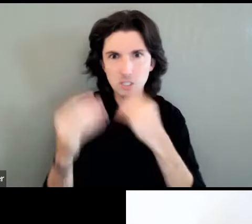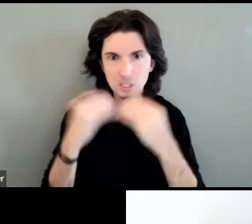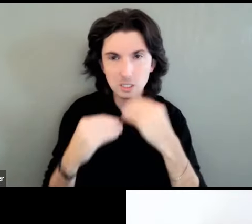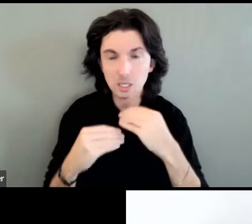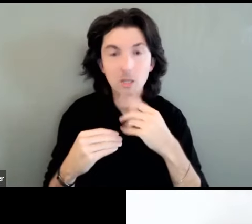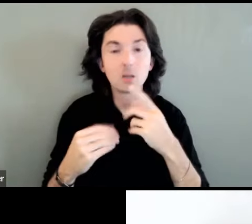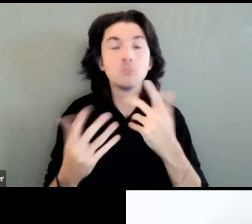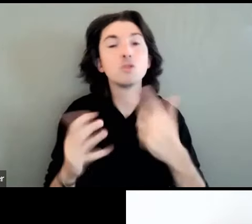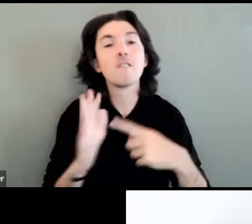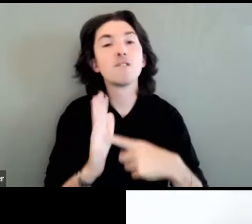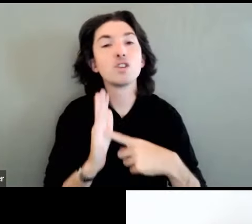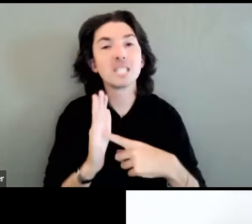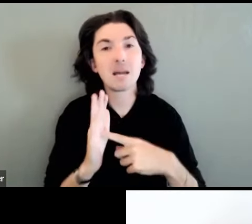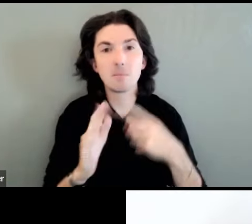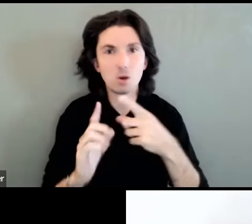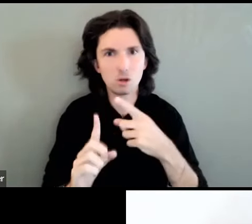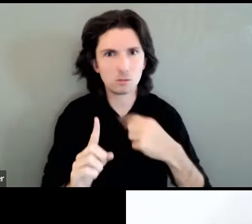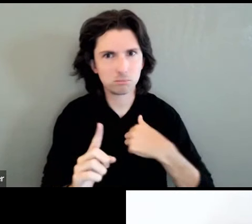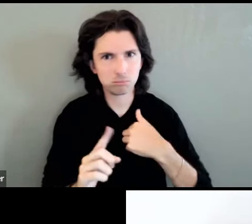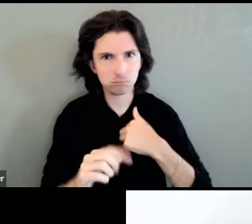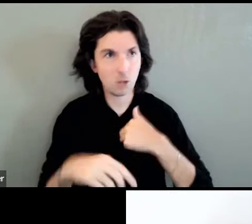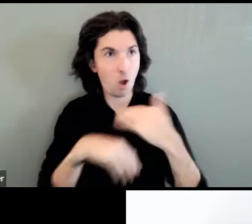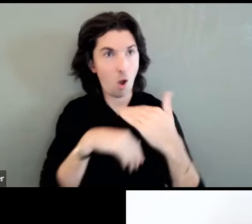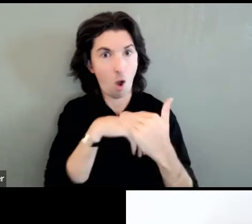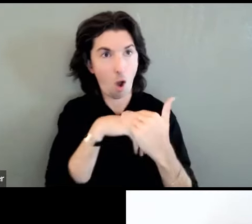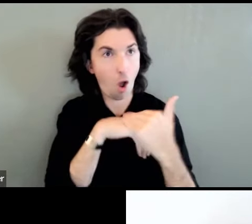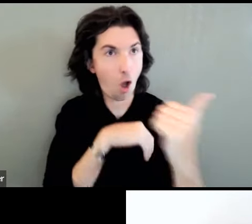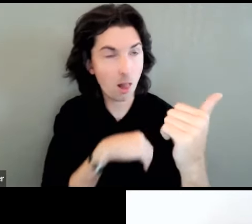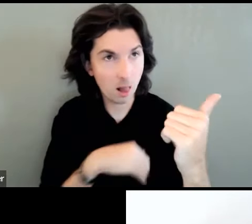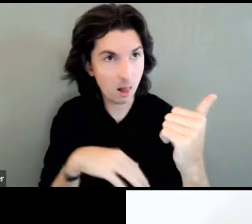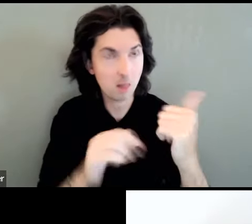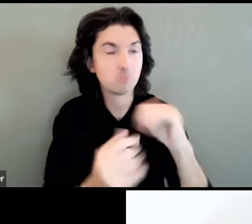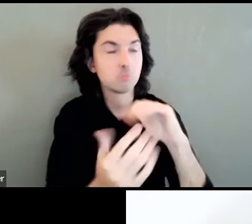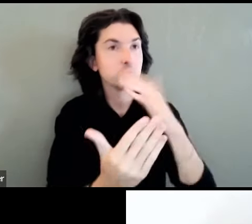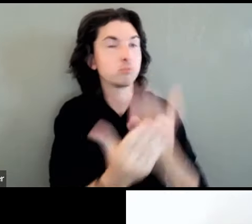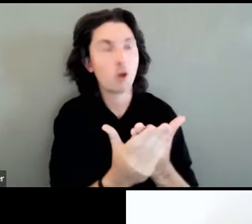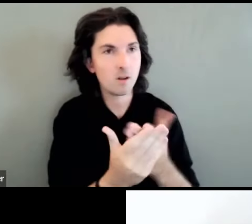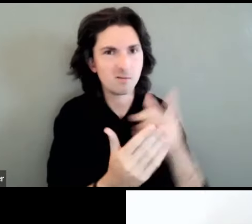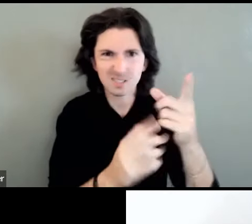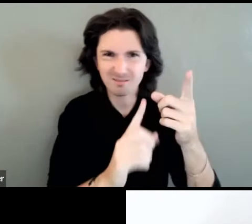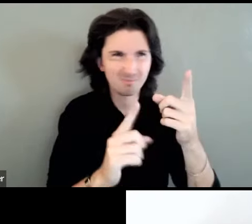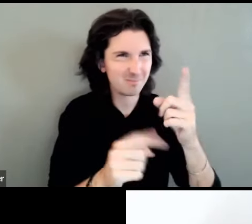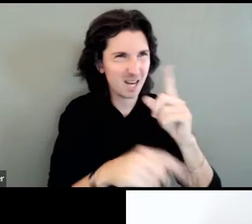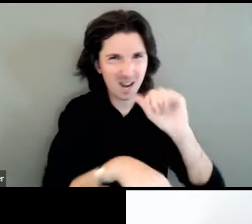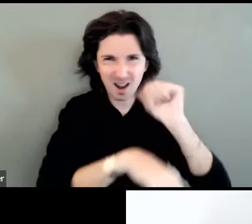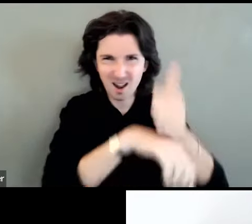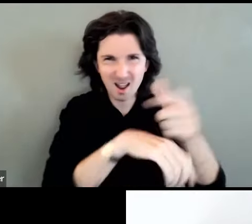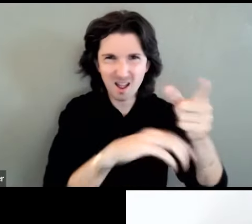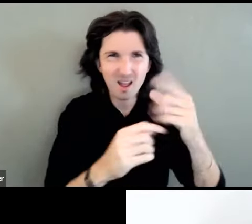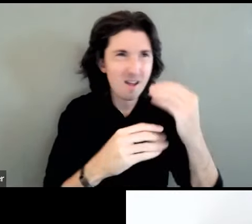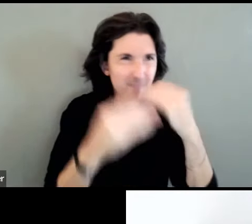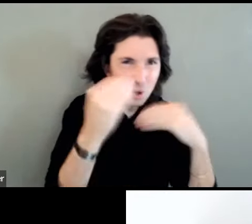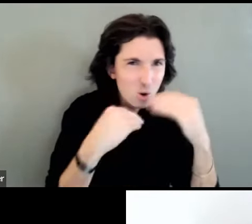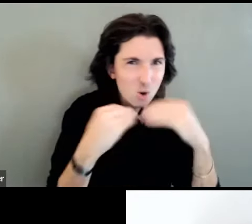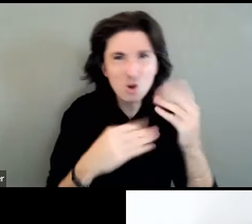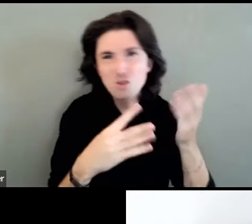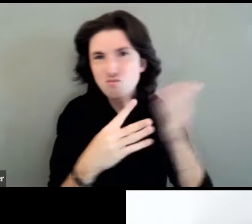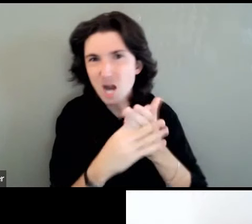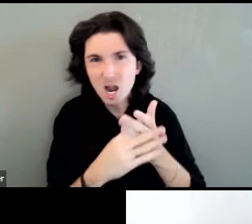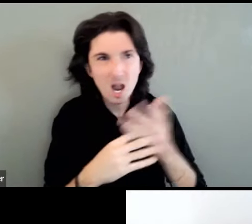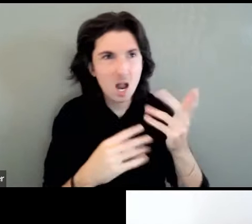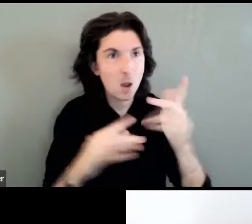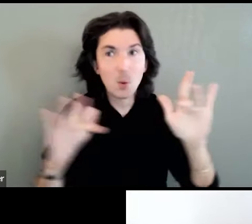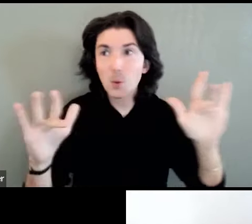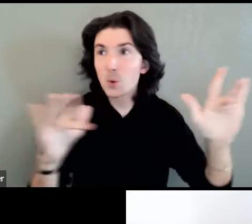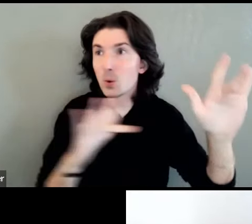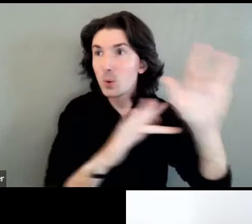even arrives, and with COVID protocol in some shows, eating hasn't been permitted in the hair and makeup trailers. So there are times principal